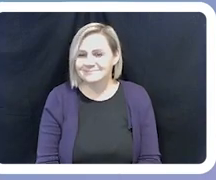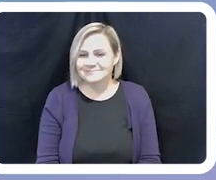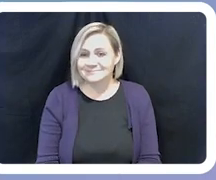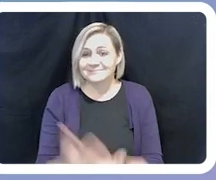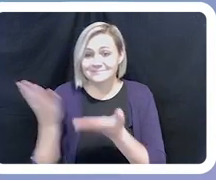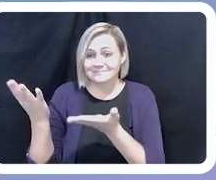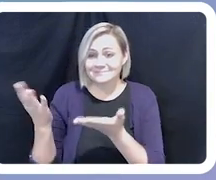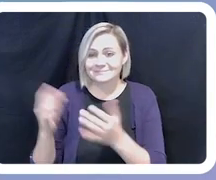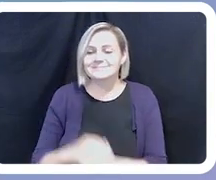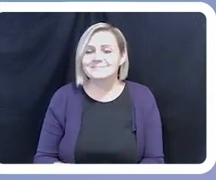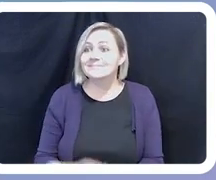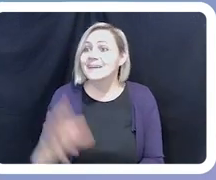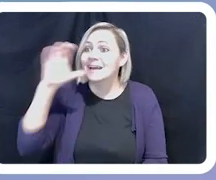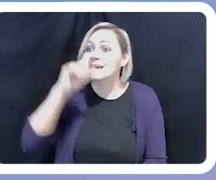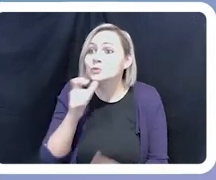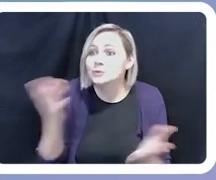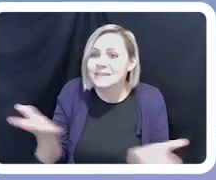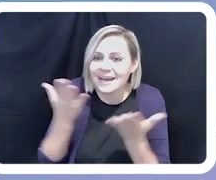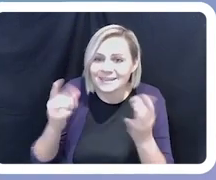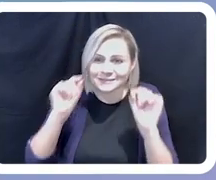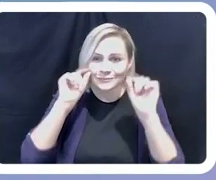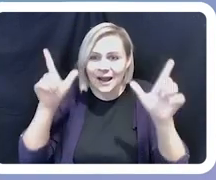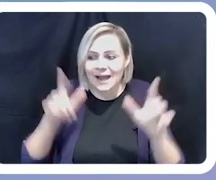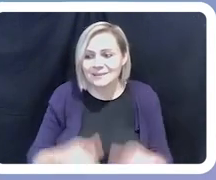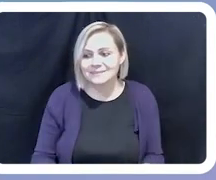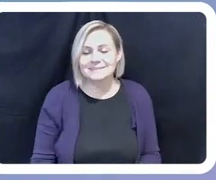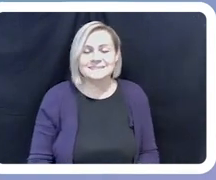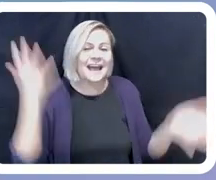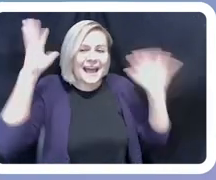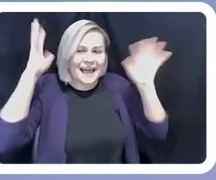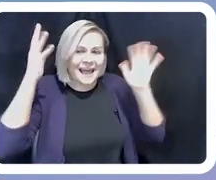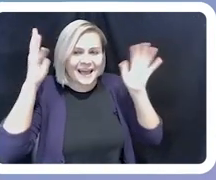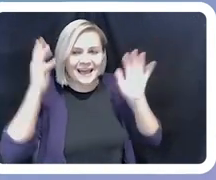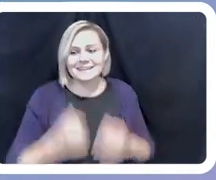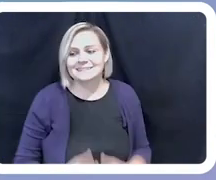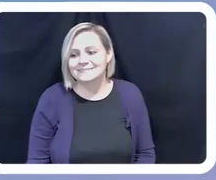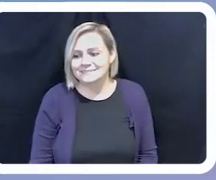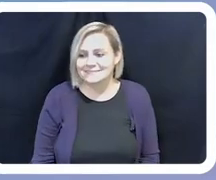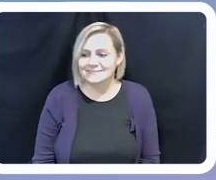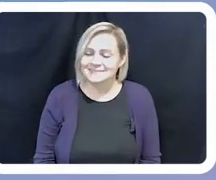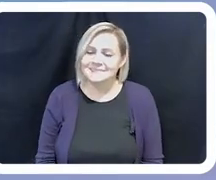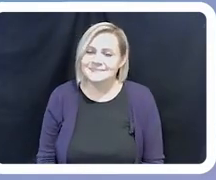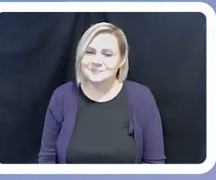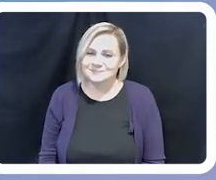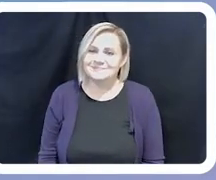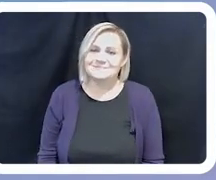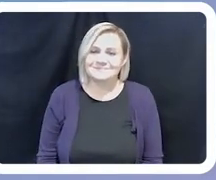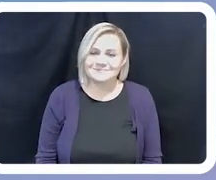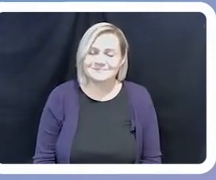Here we go. I'm a surprise baby. Guess who's here? Surprise!